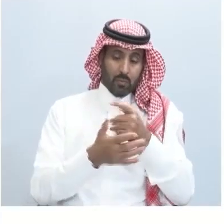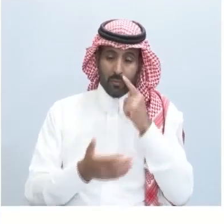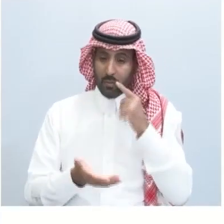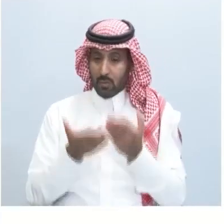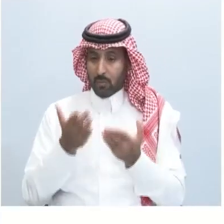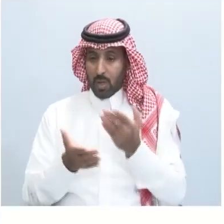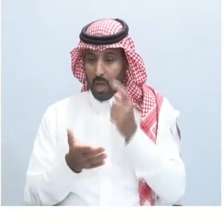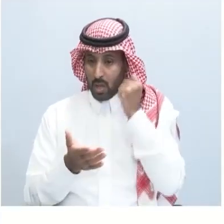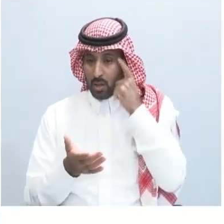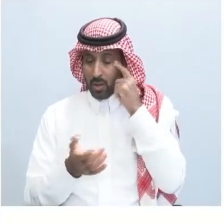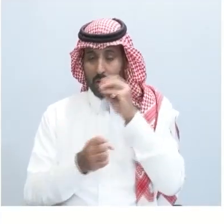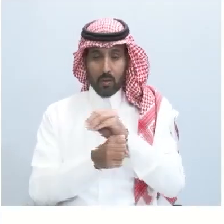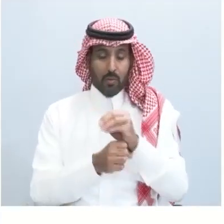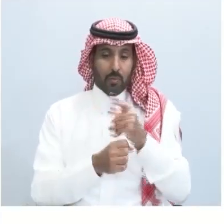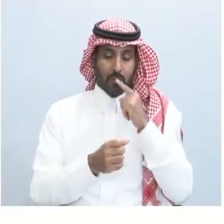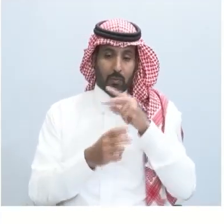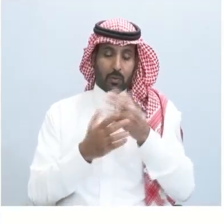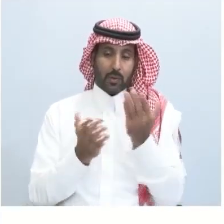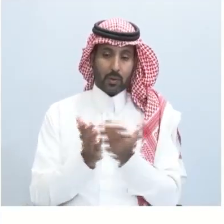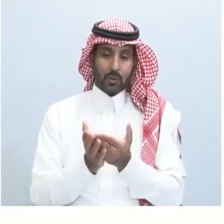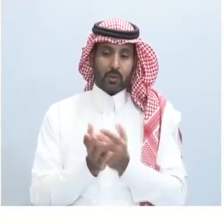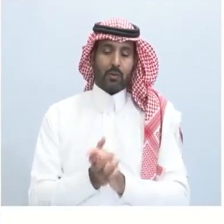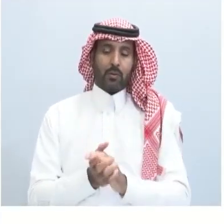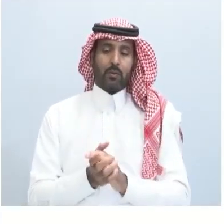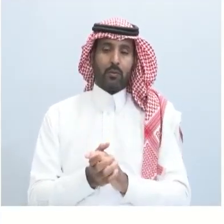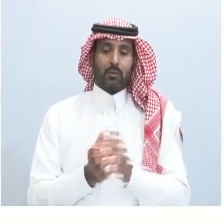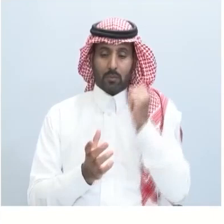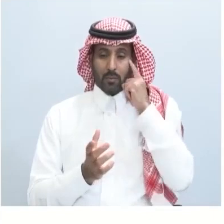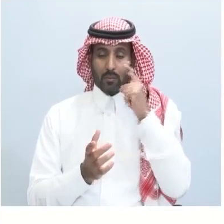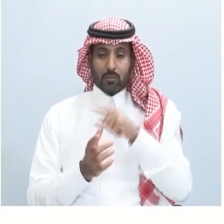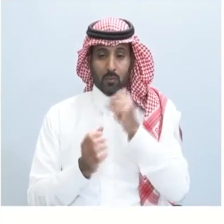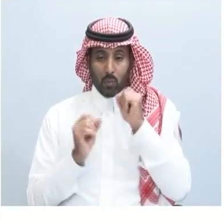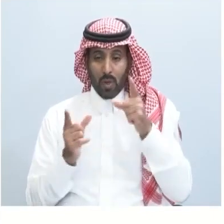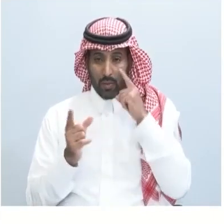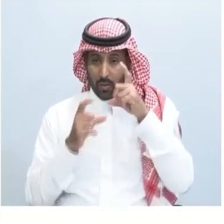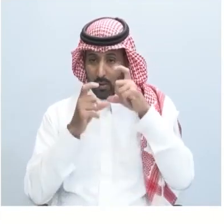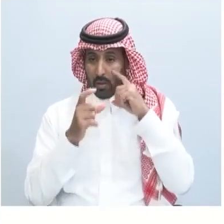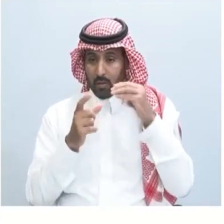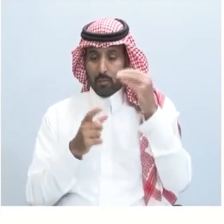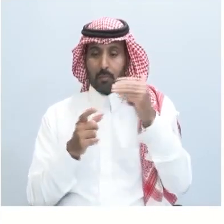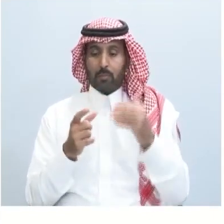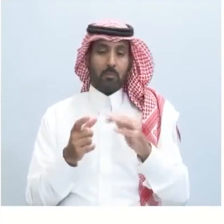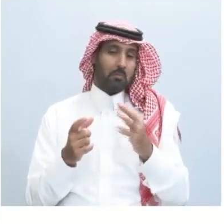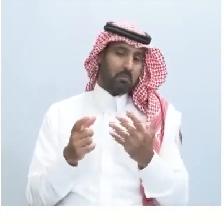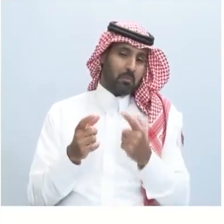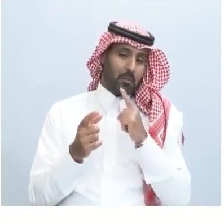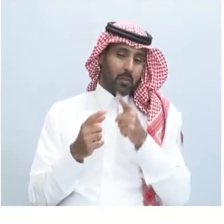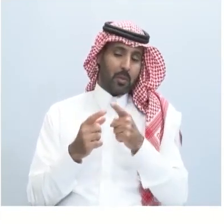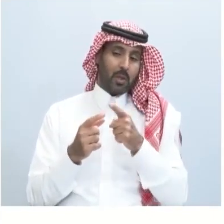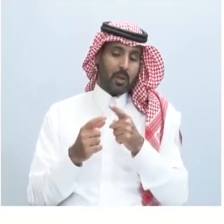ideas, information in the class. So I think it's obvious from the picture here. Maybe